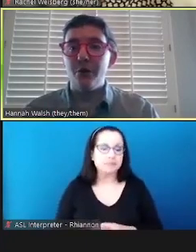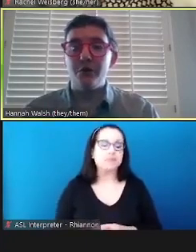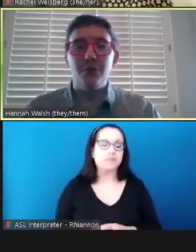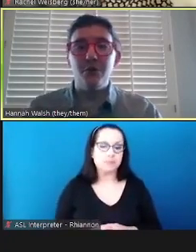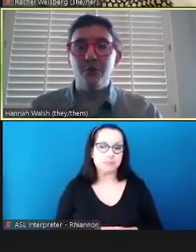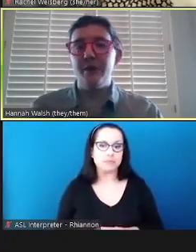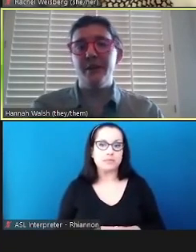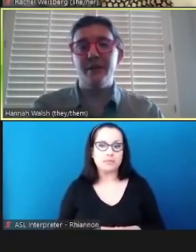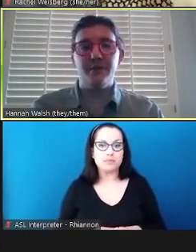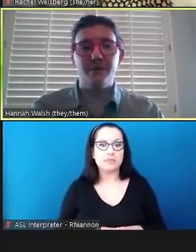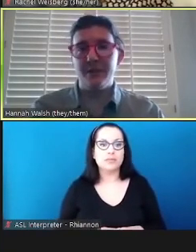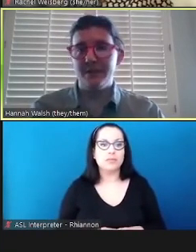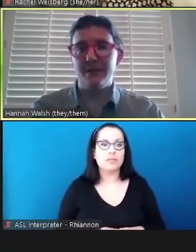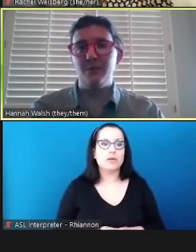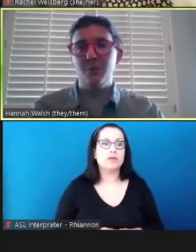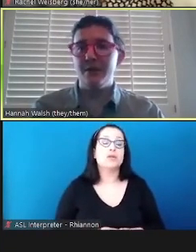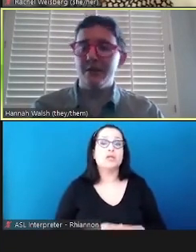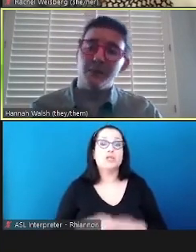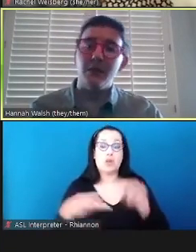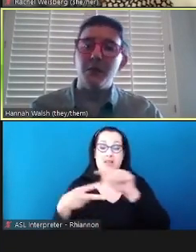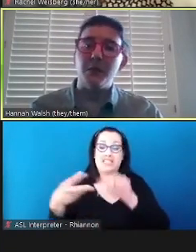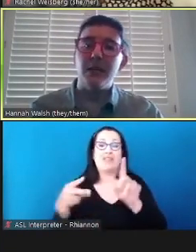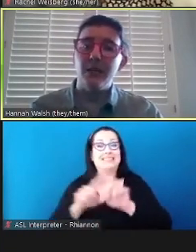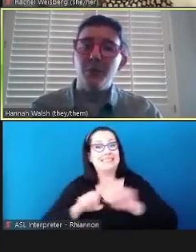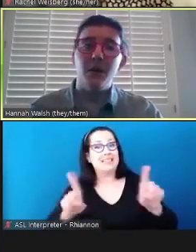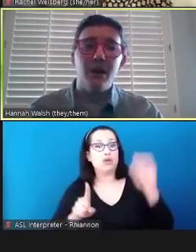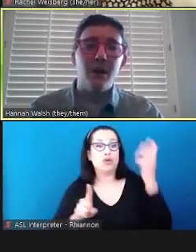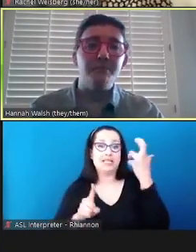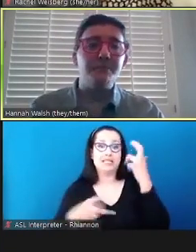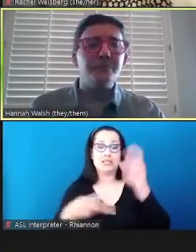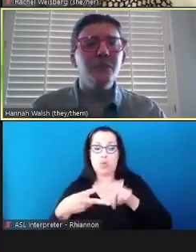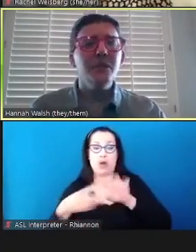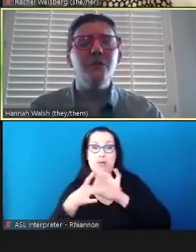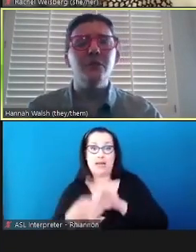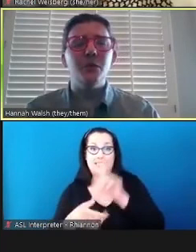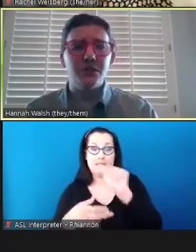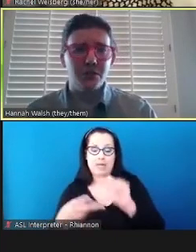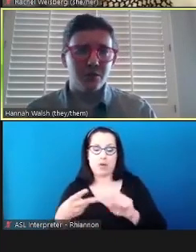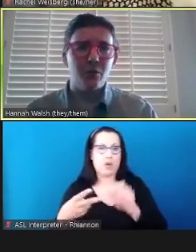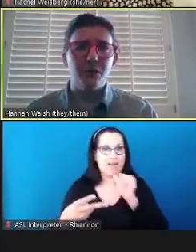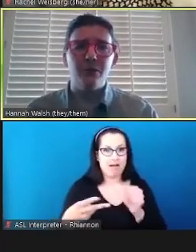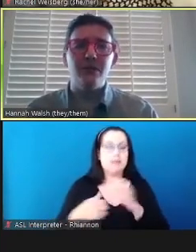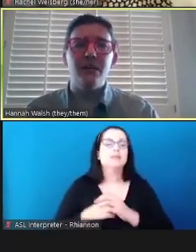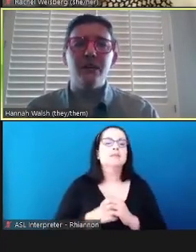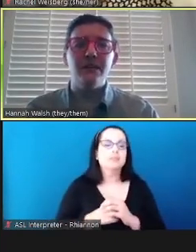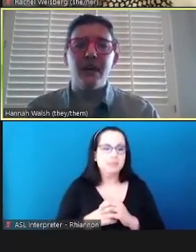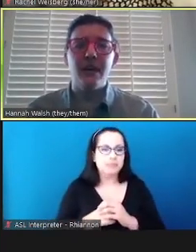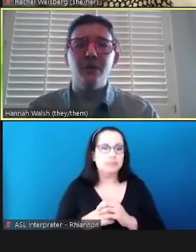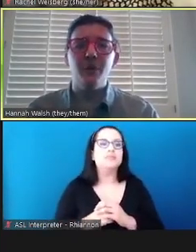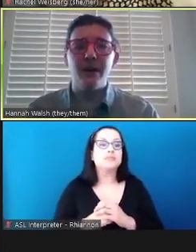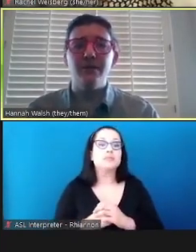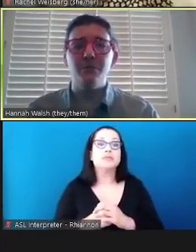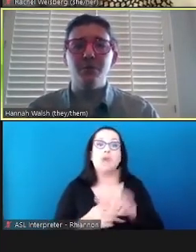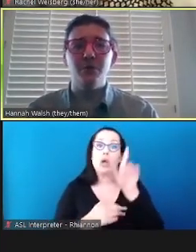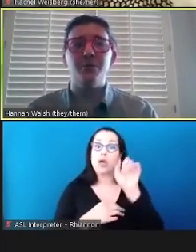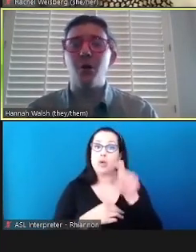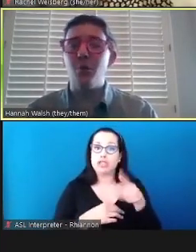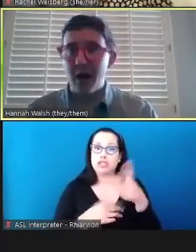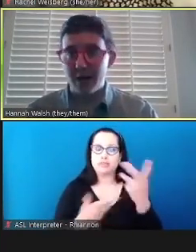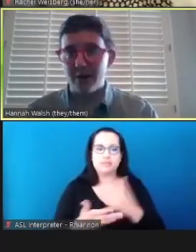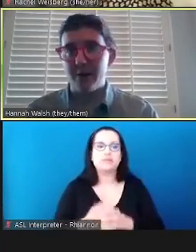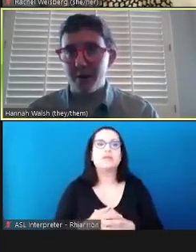So 2 very different reasons, one disability related, one not. So the question we're posing is, can the warehouse